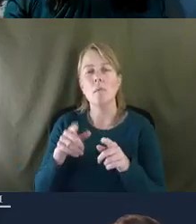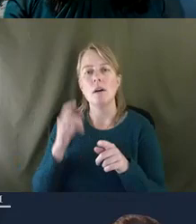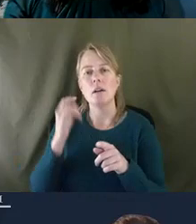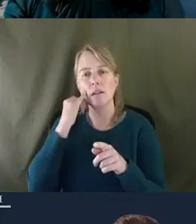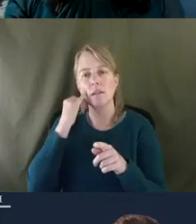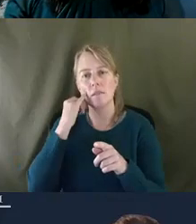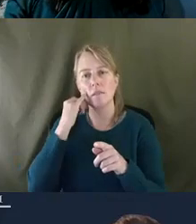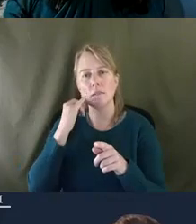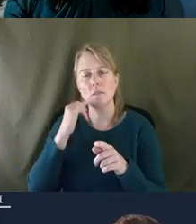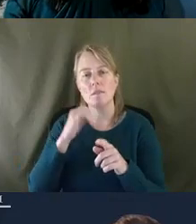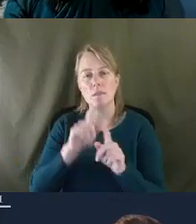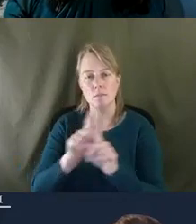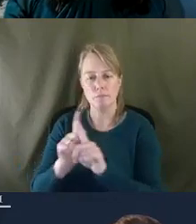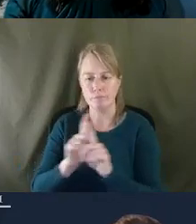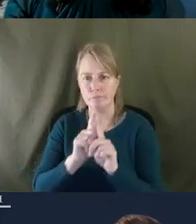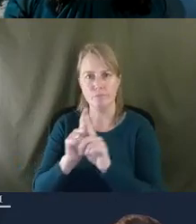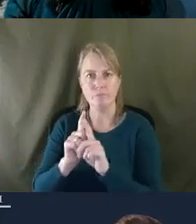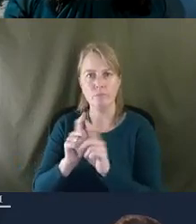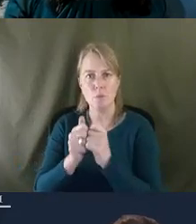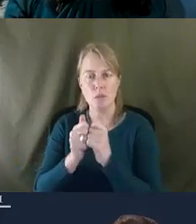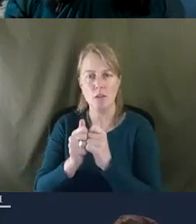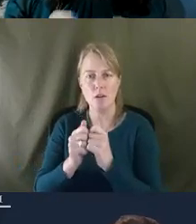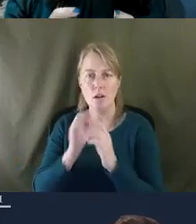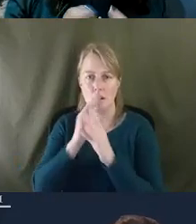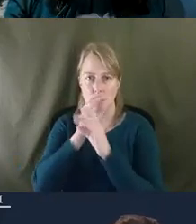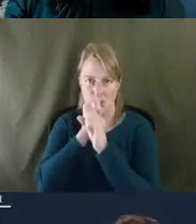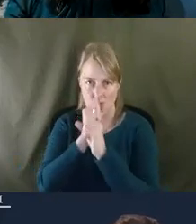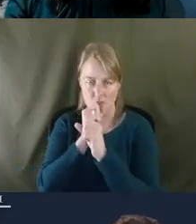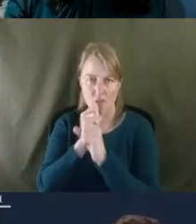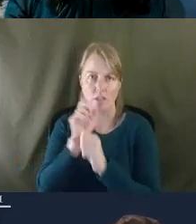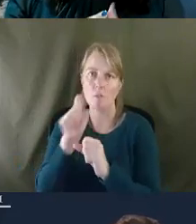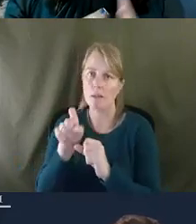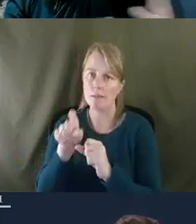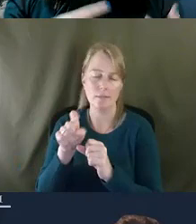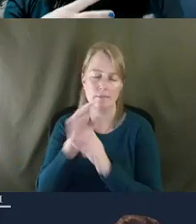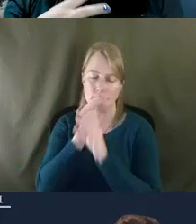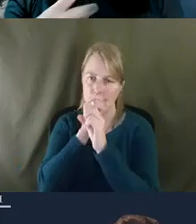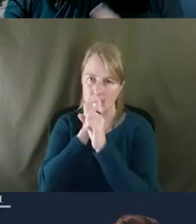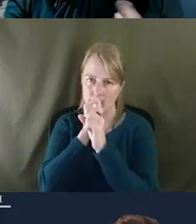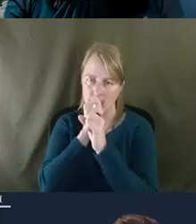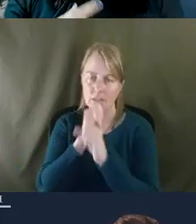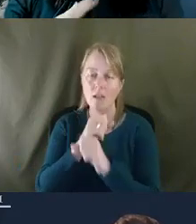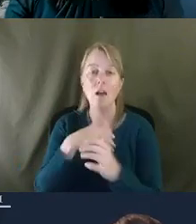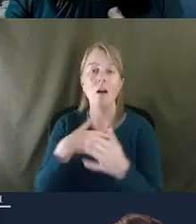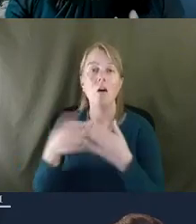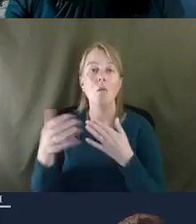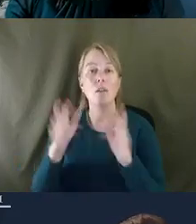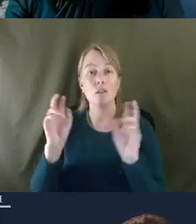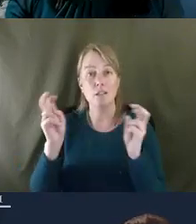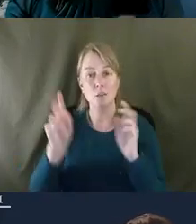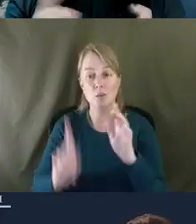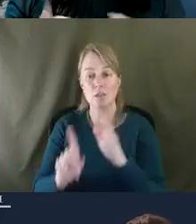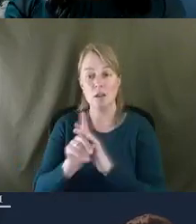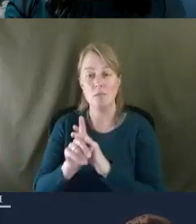together, a mentor and a mentee, ultimate confidentiality must be maintained. And so whatever kind of issues that are coming up